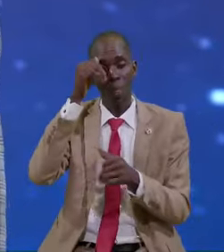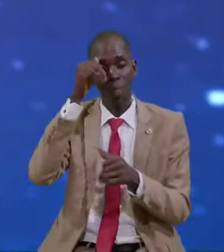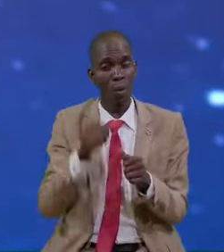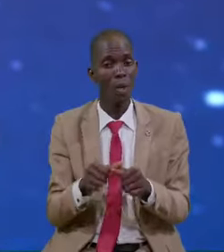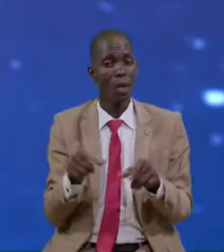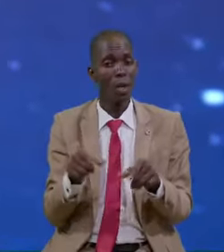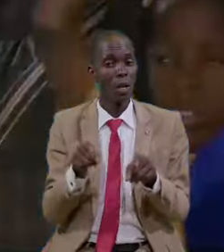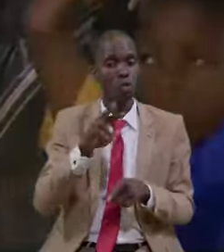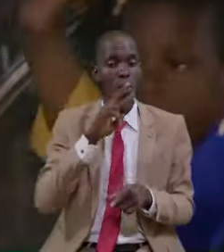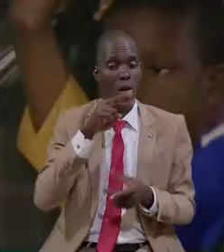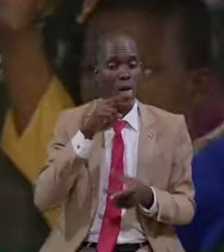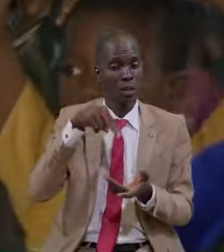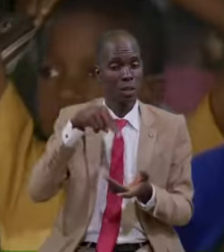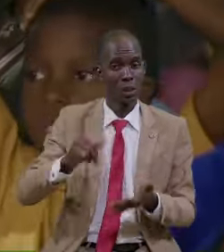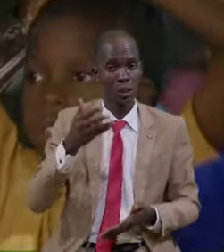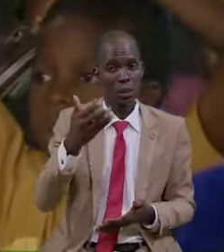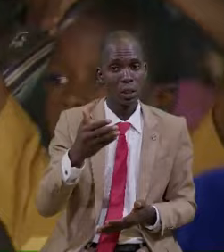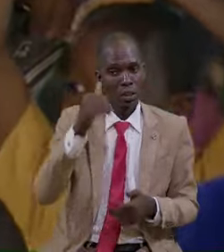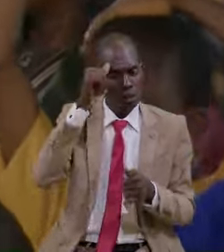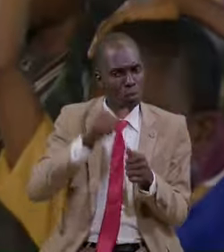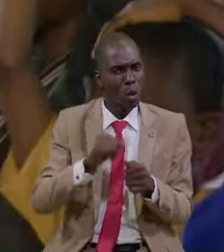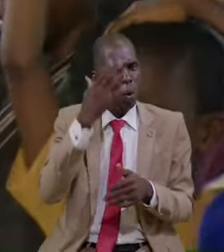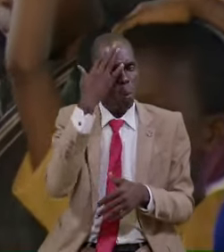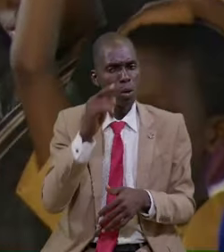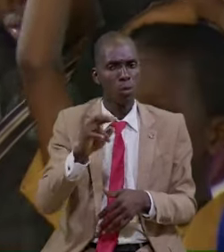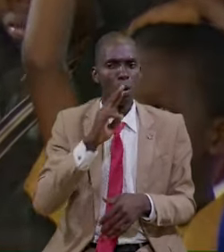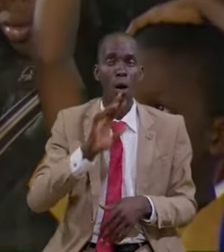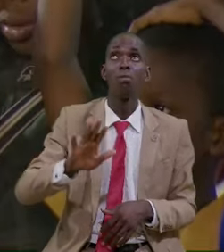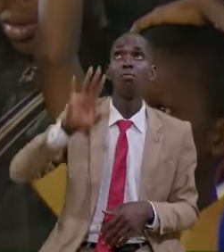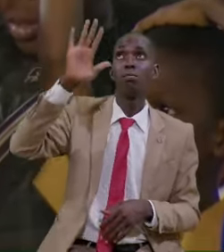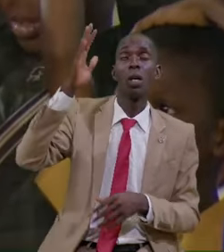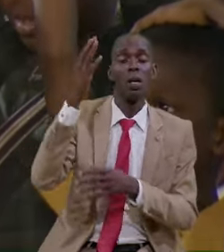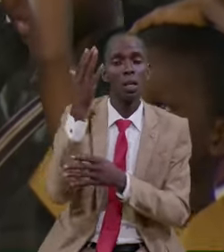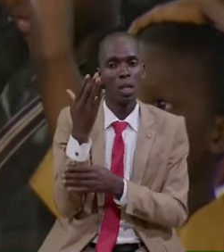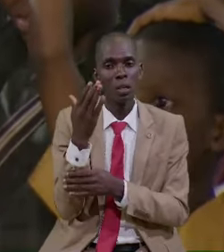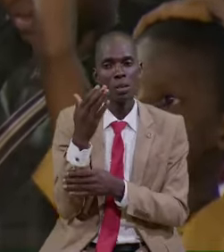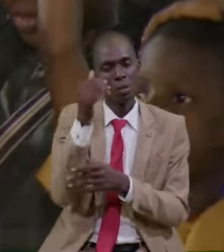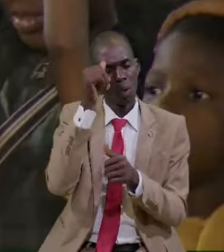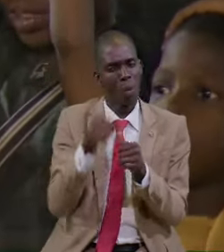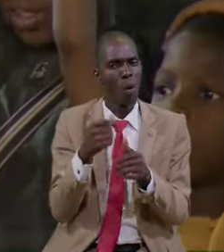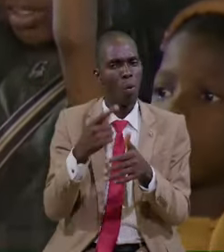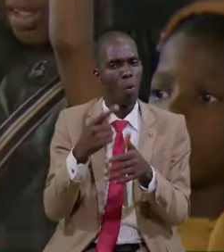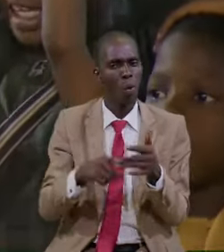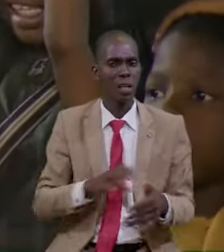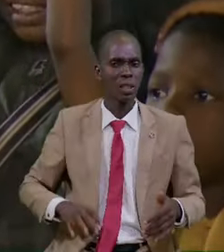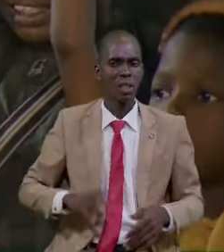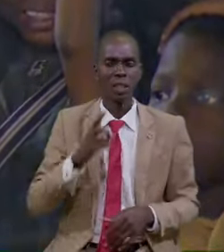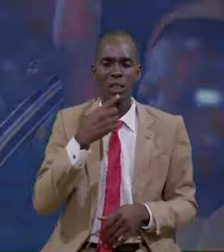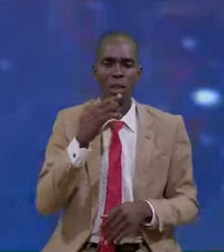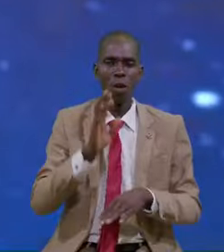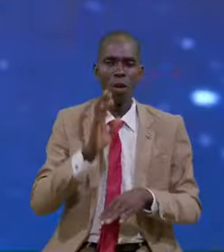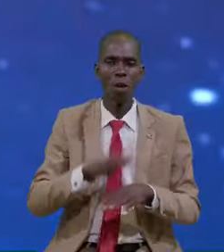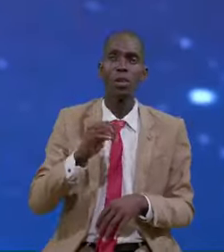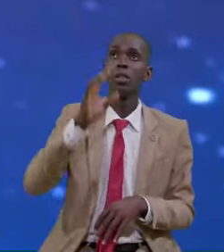standing. Remember why you are raising up your hand. What Christ said on the cross of Calvary, forgive them, they